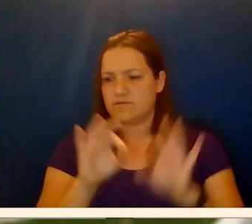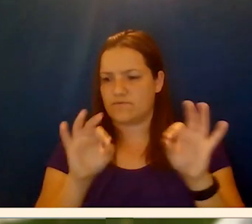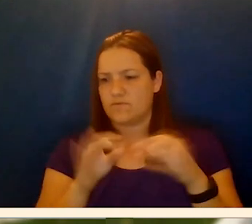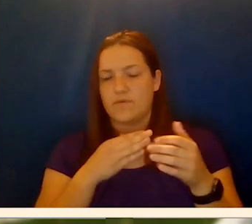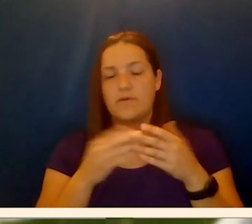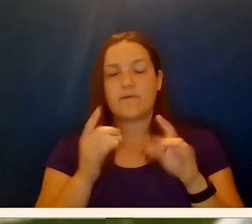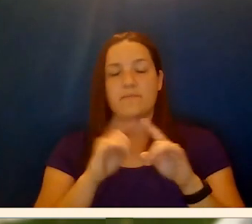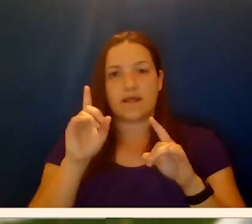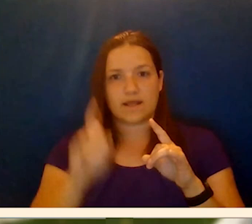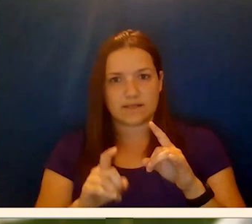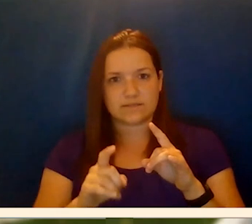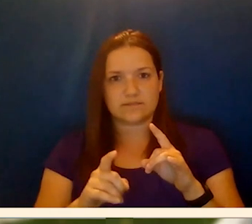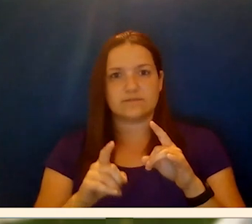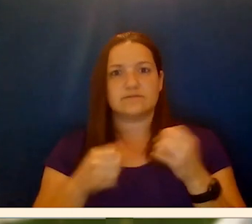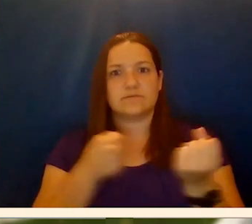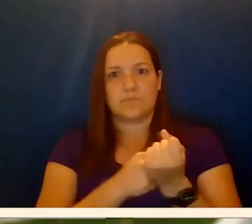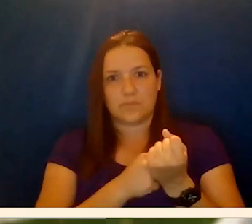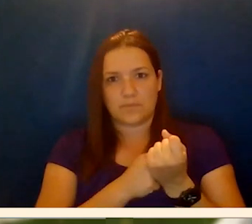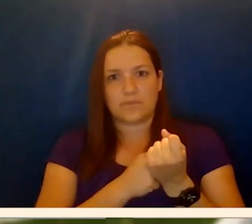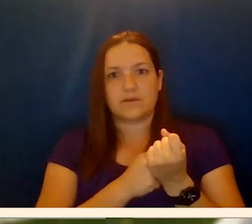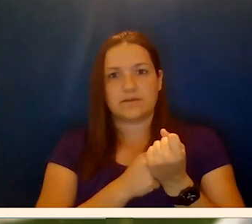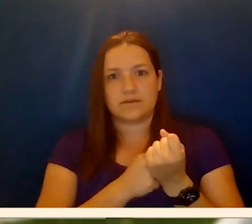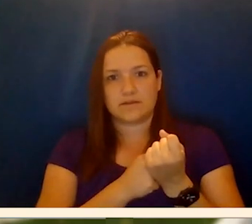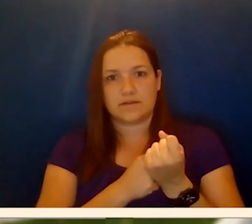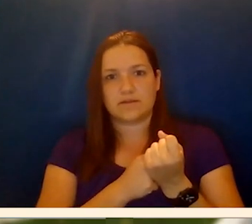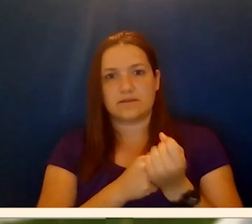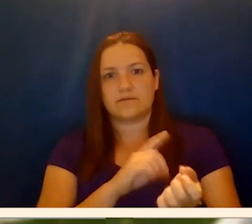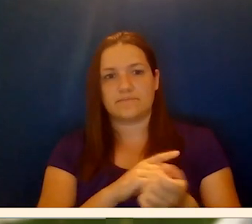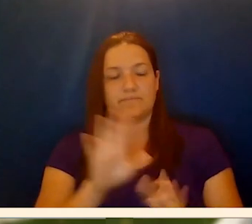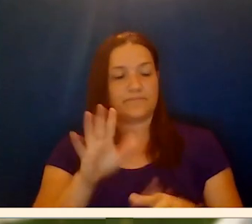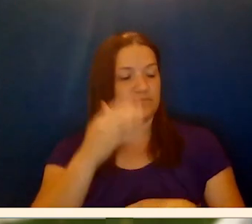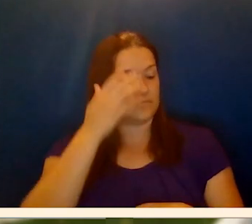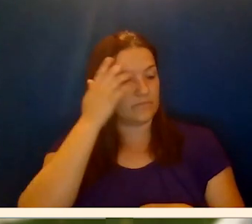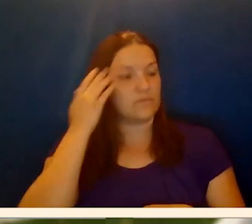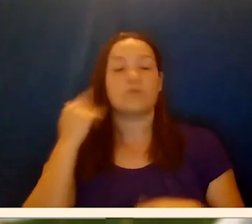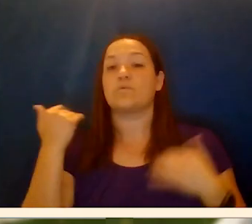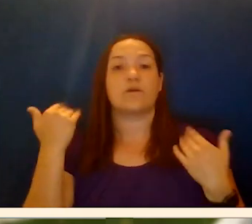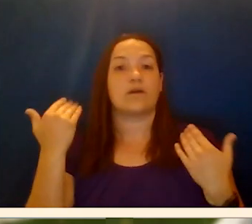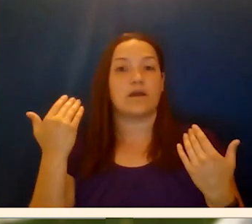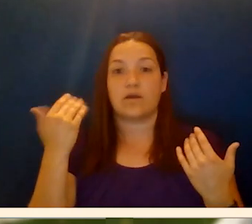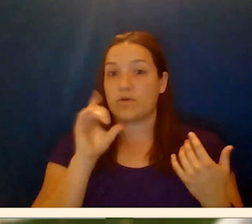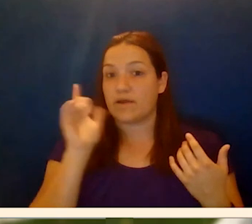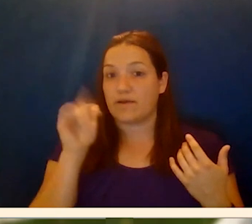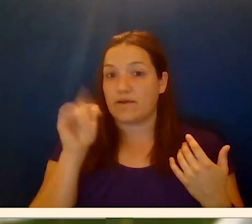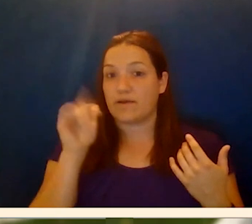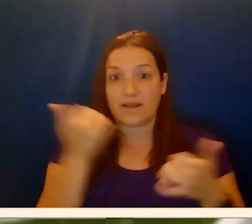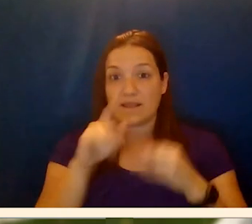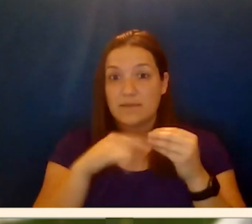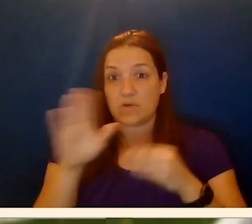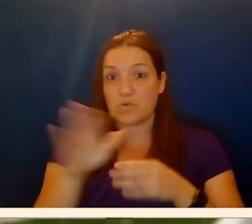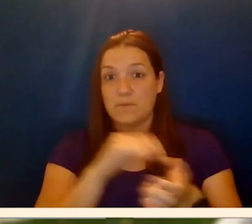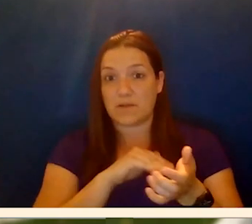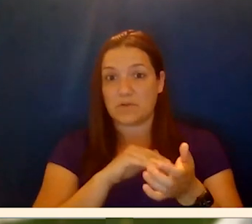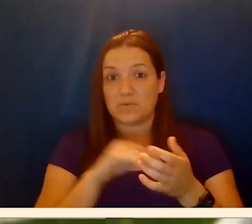physician. Now, we don't have to know anything about their medical condition. We will ask nothing about it. All